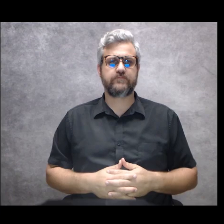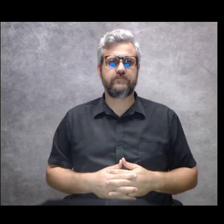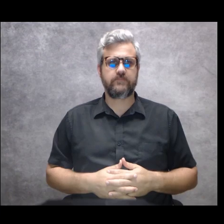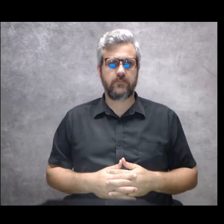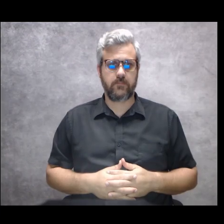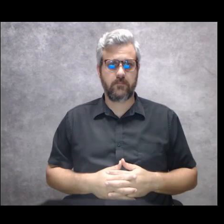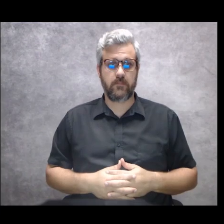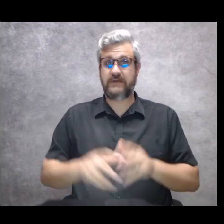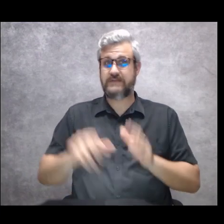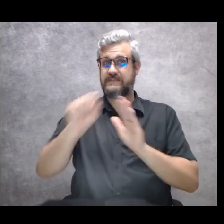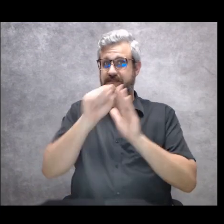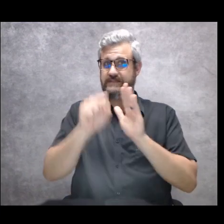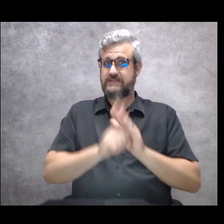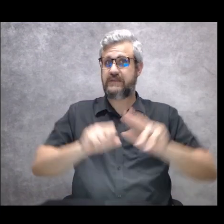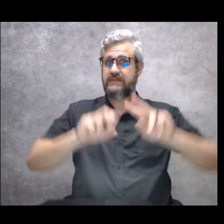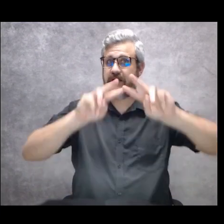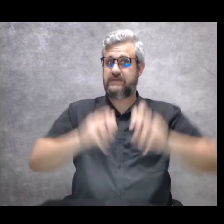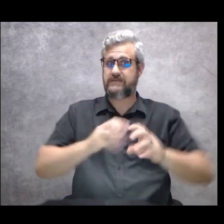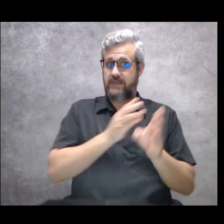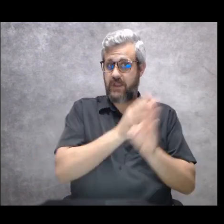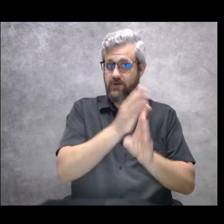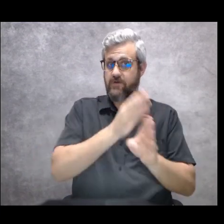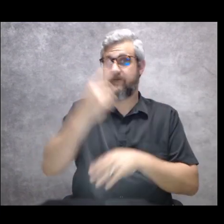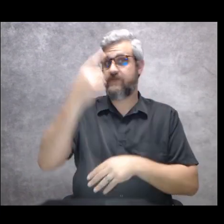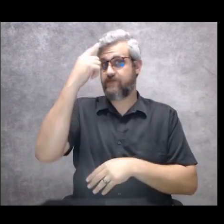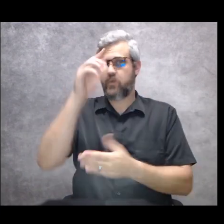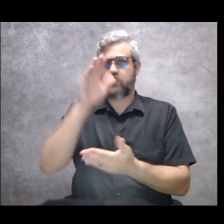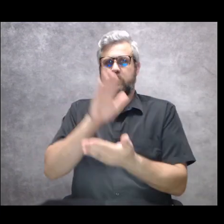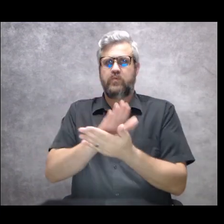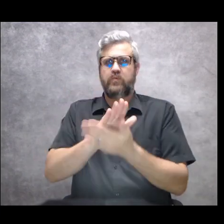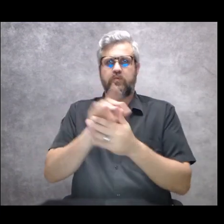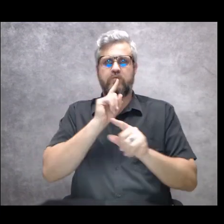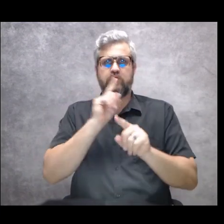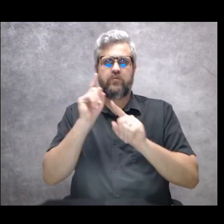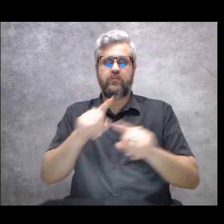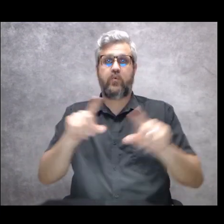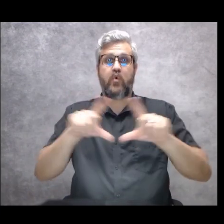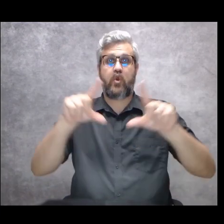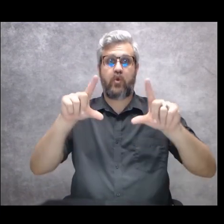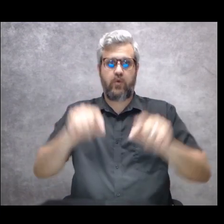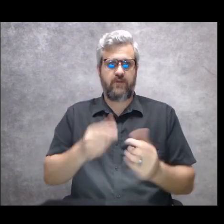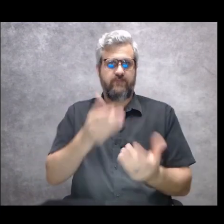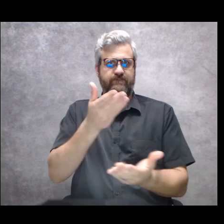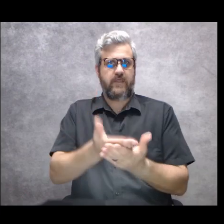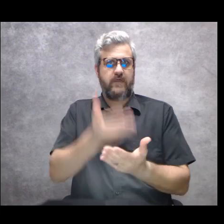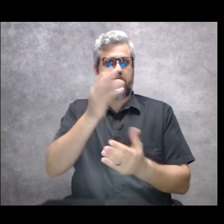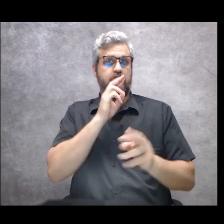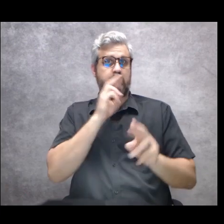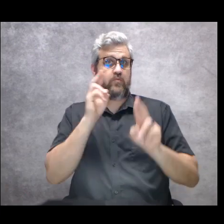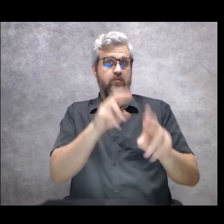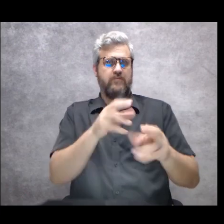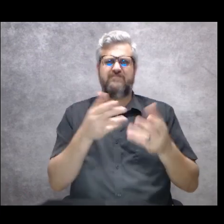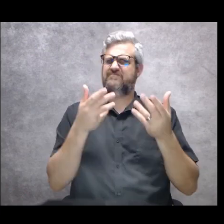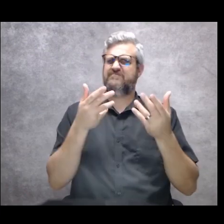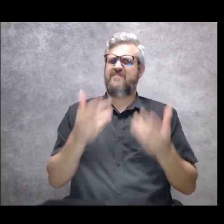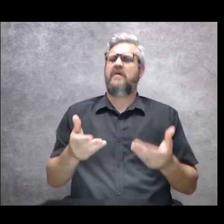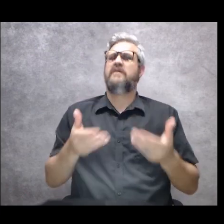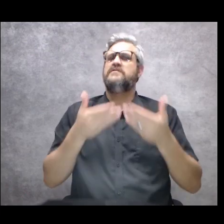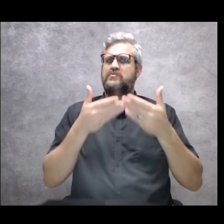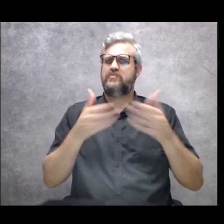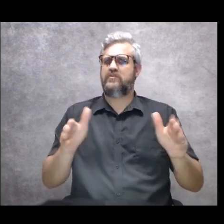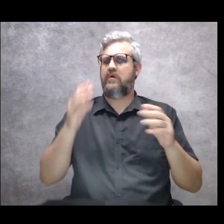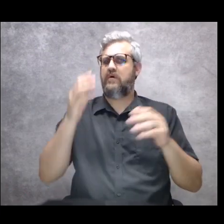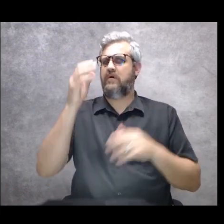State assessed areas for the school report card validation report. This is a report that validates general